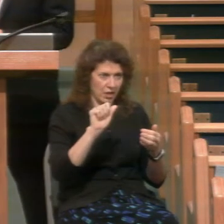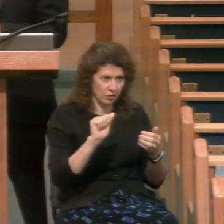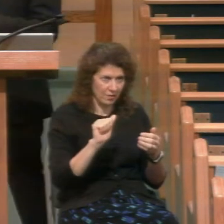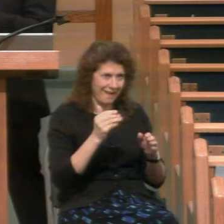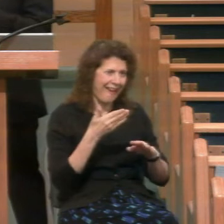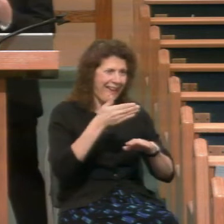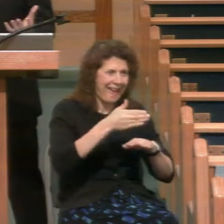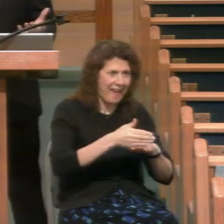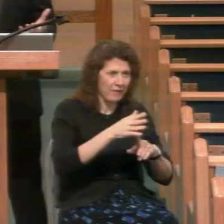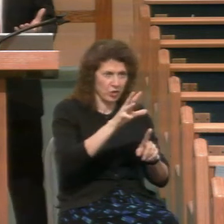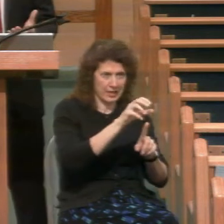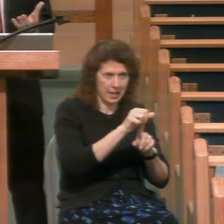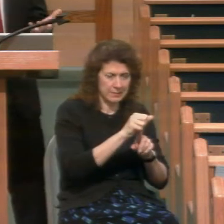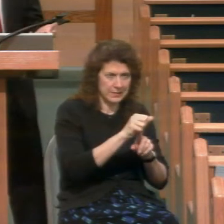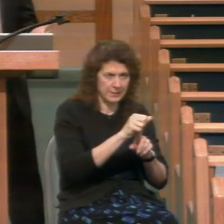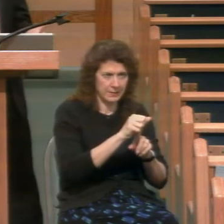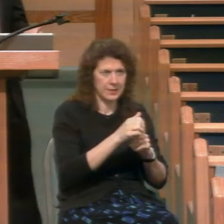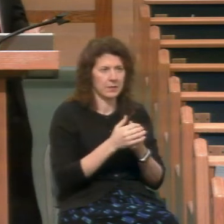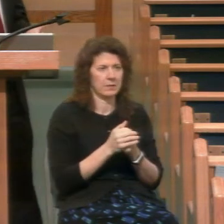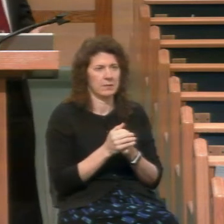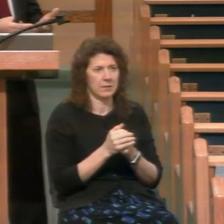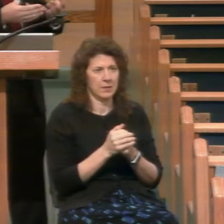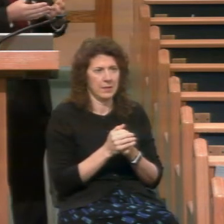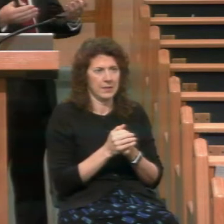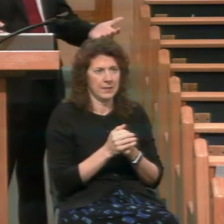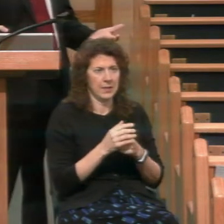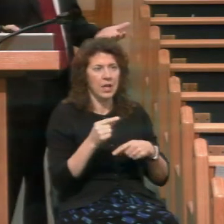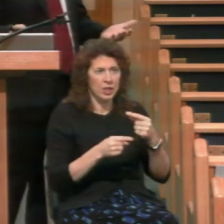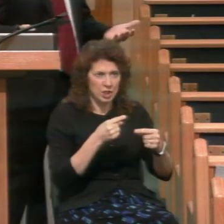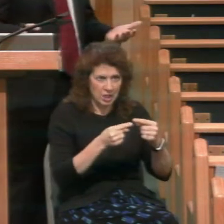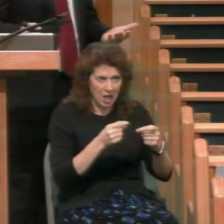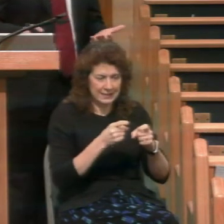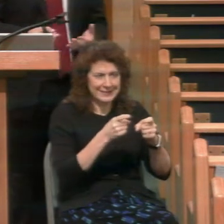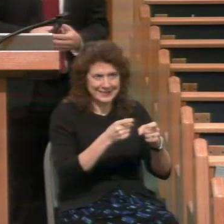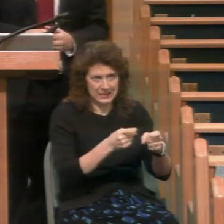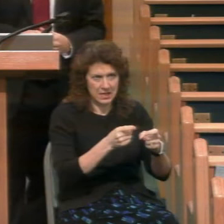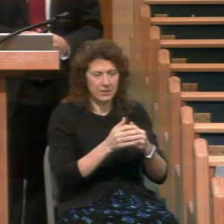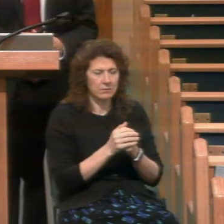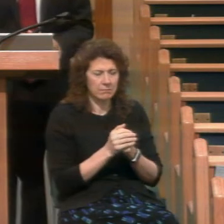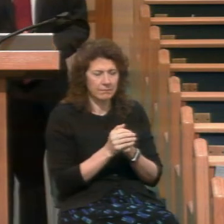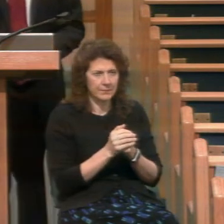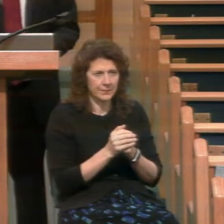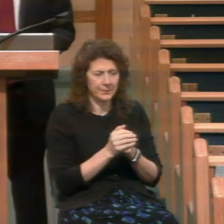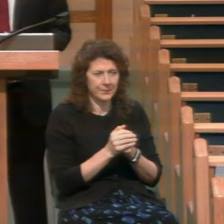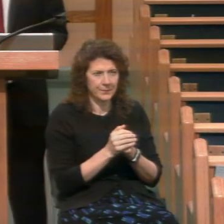captivity, so that kind of gives you a reason as to why we have these genealogies and why they're given this brief history